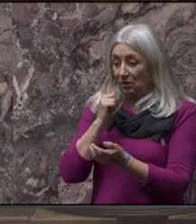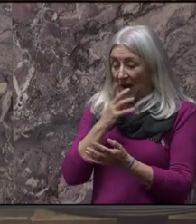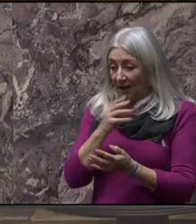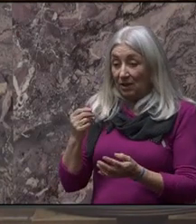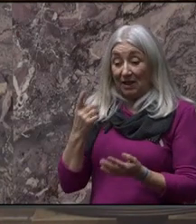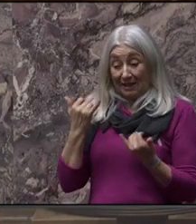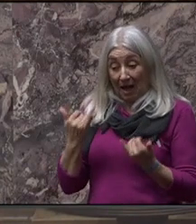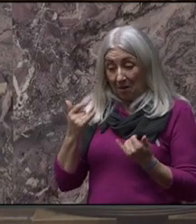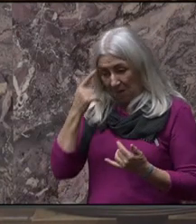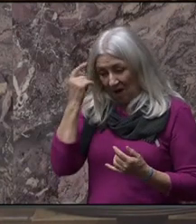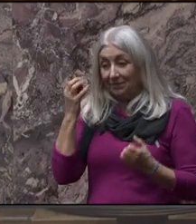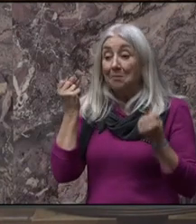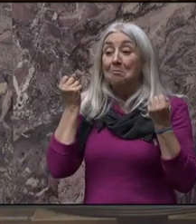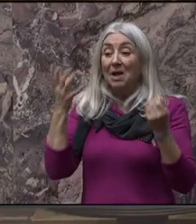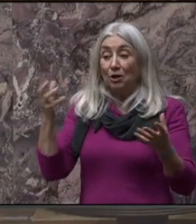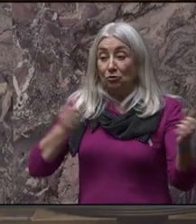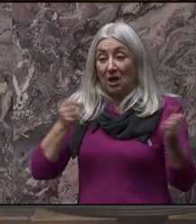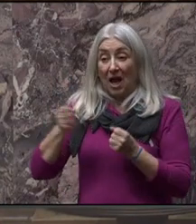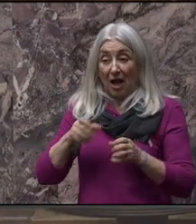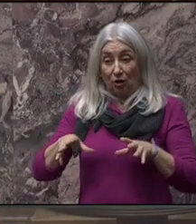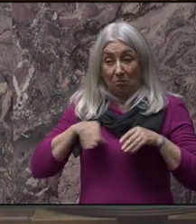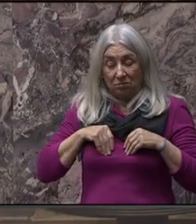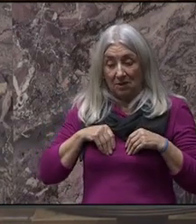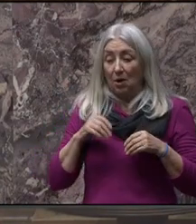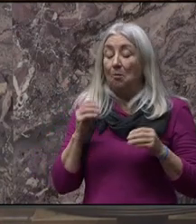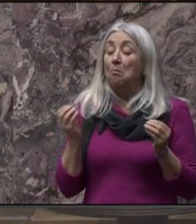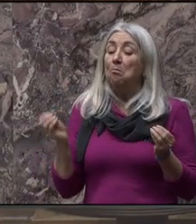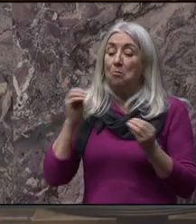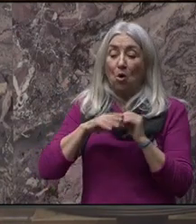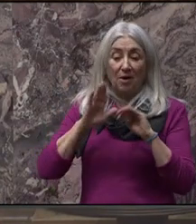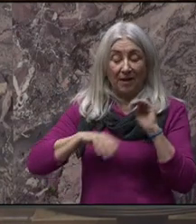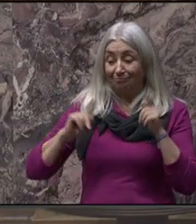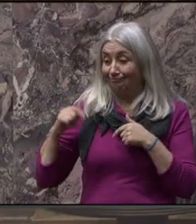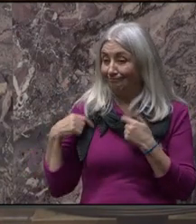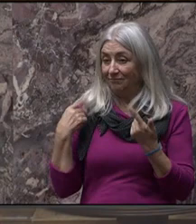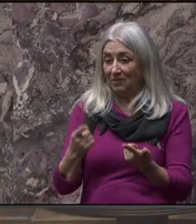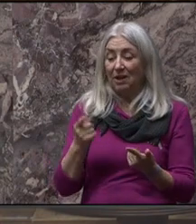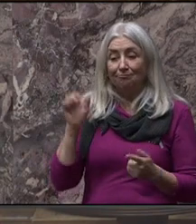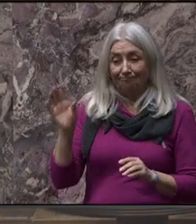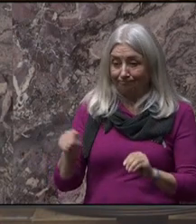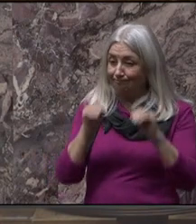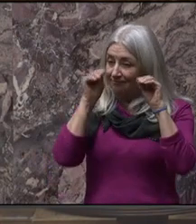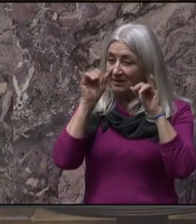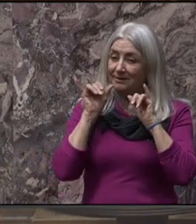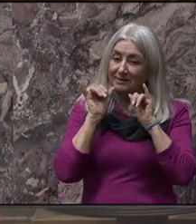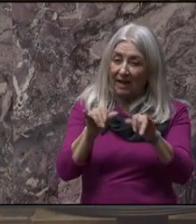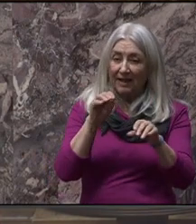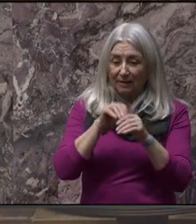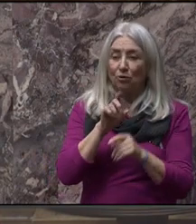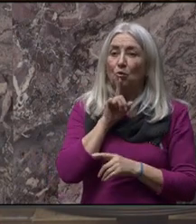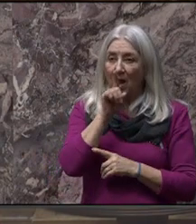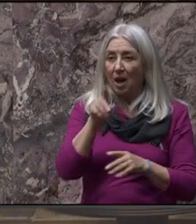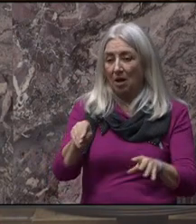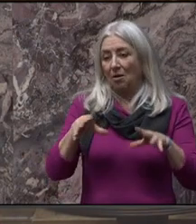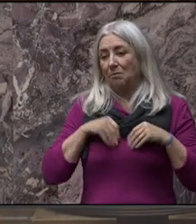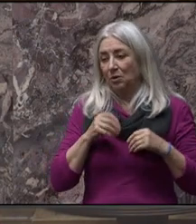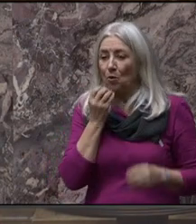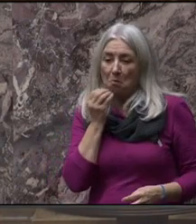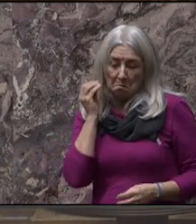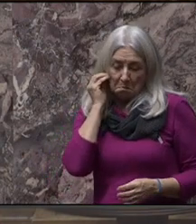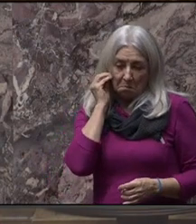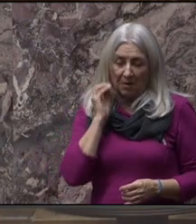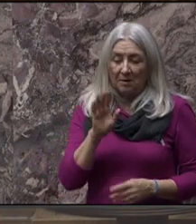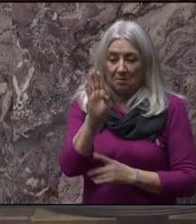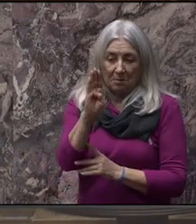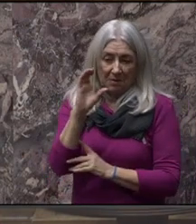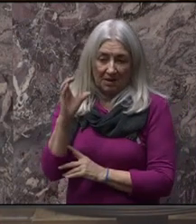have resulted in the most ever children who have been placed in forever homes. BC has doubled the length